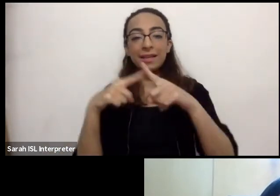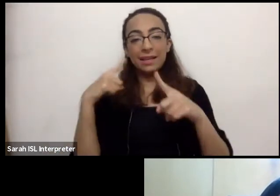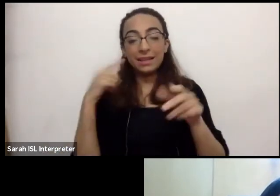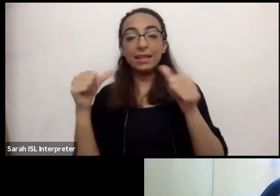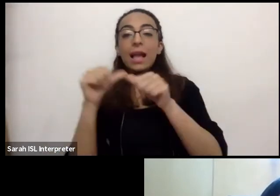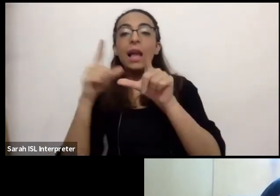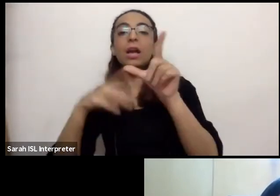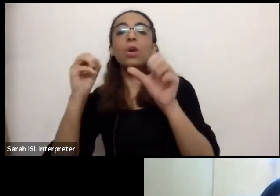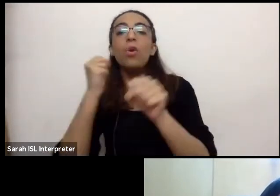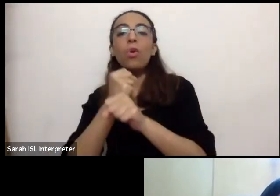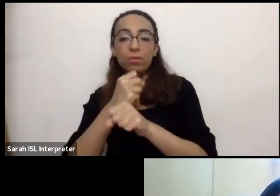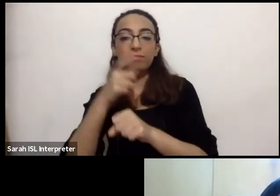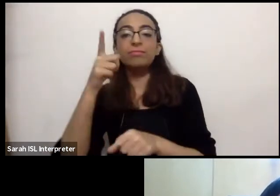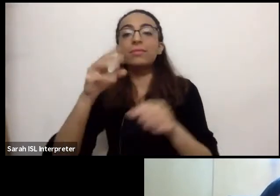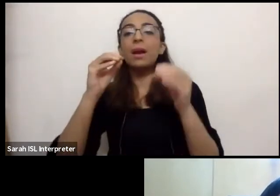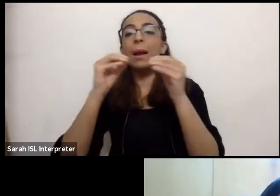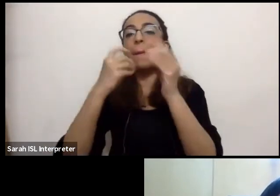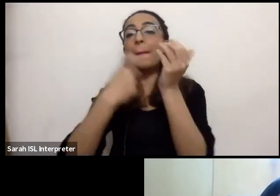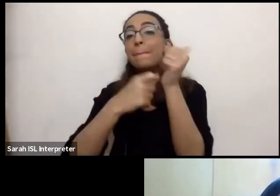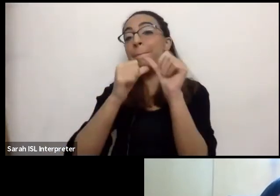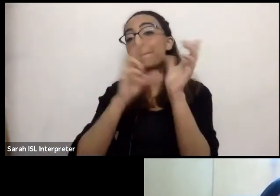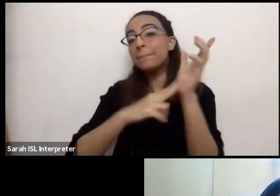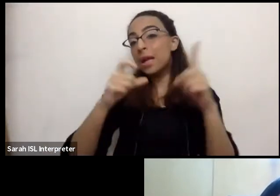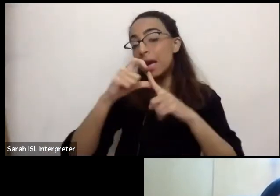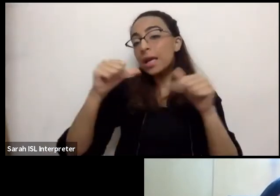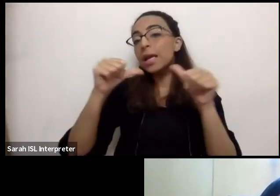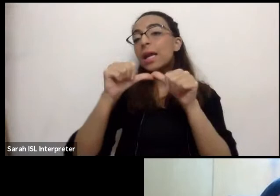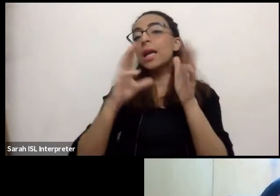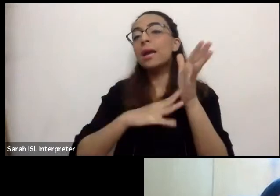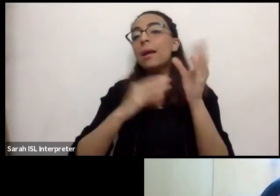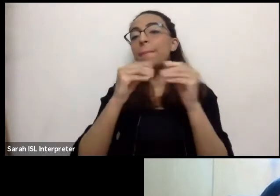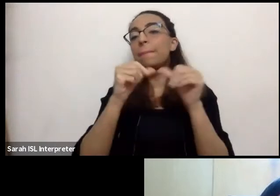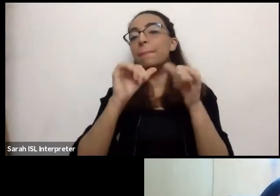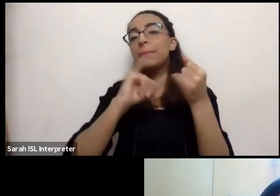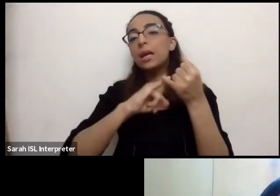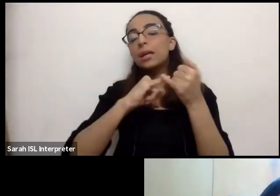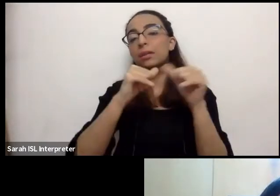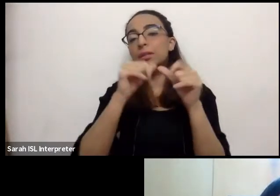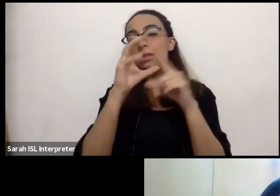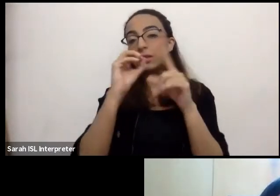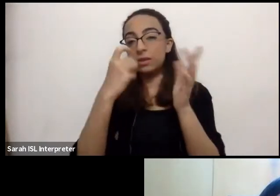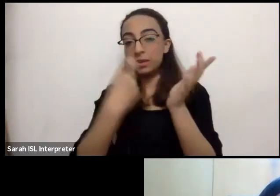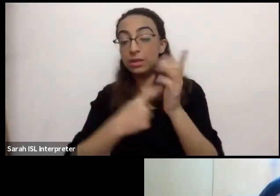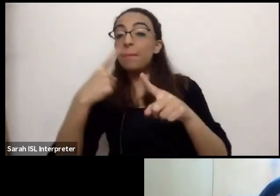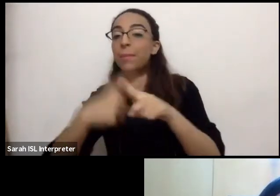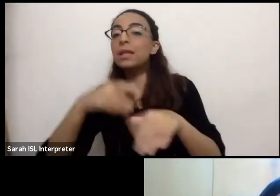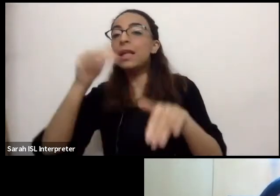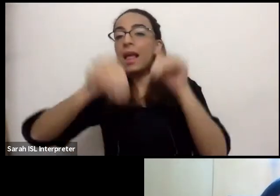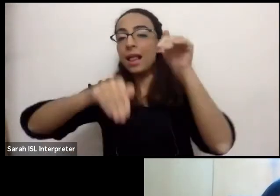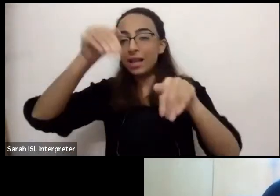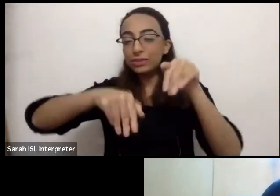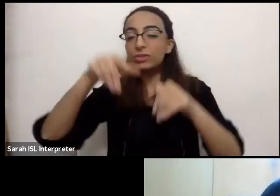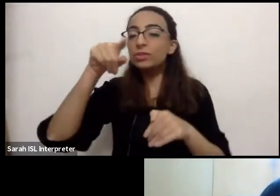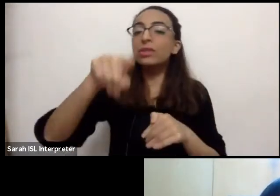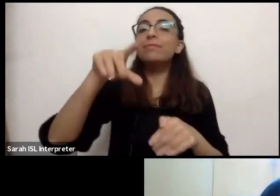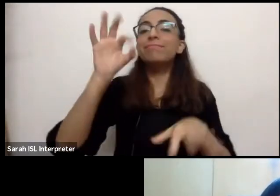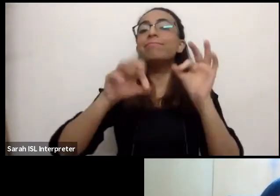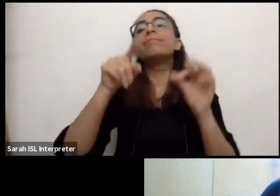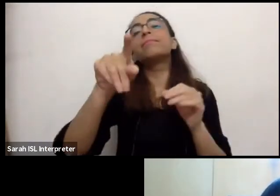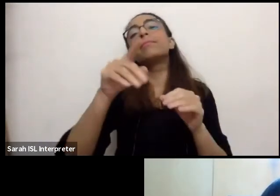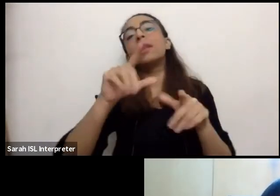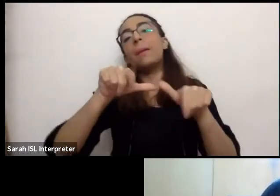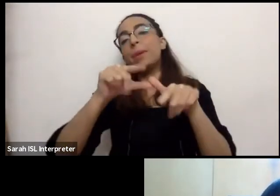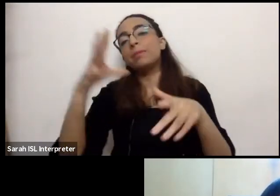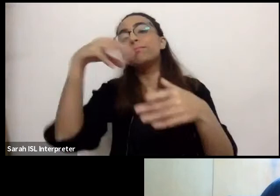National Panel for Accessible Elections, Election Commission of India. Request you, Ms. Ira Singhal,